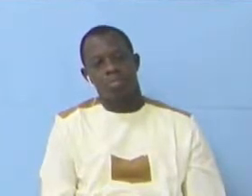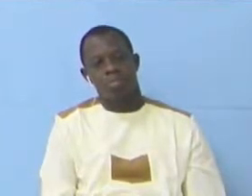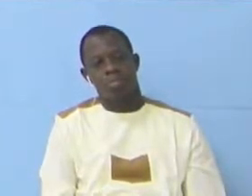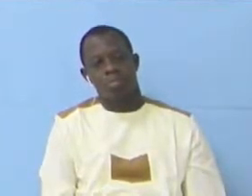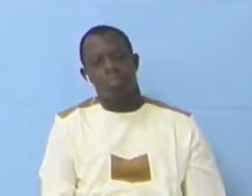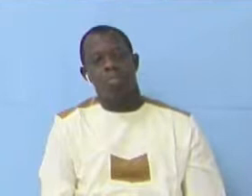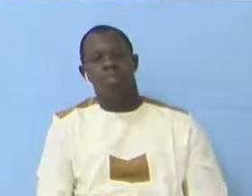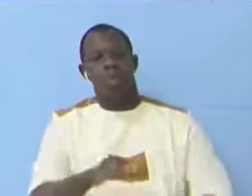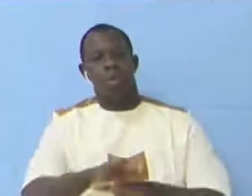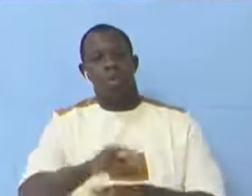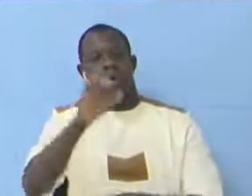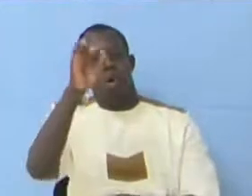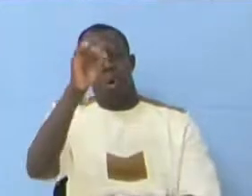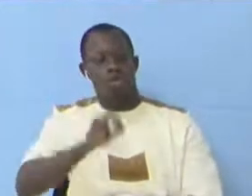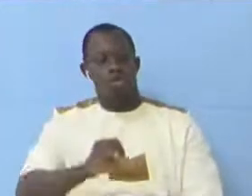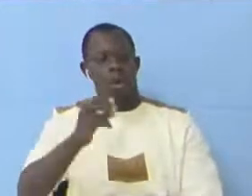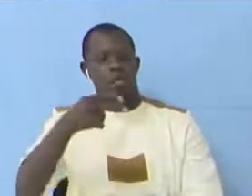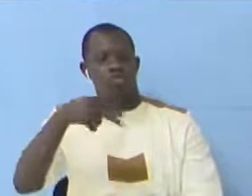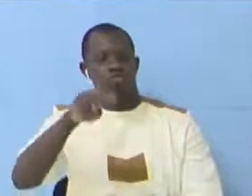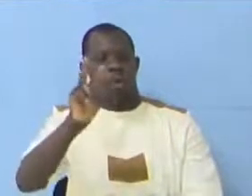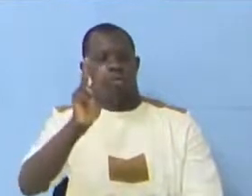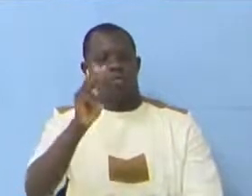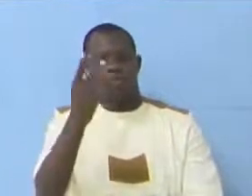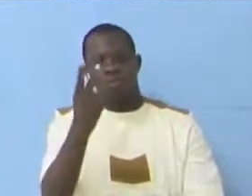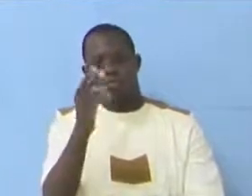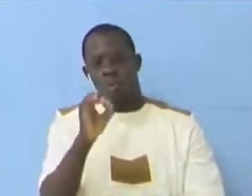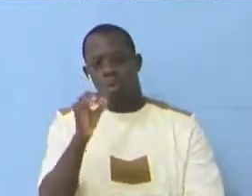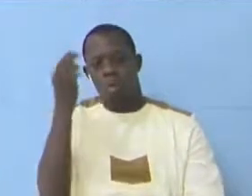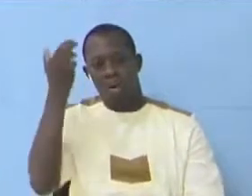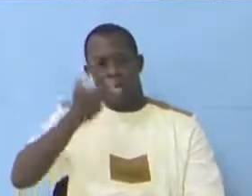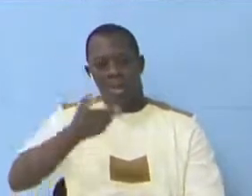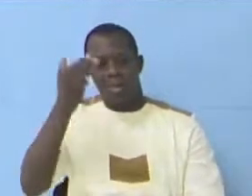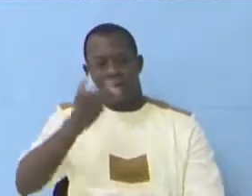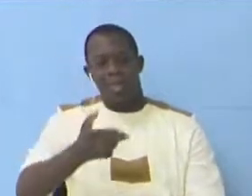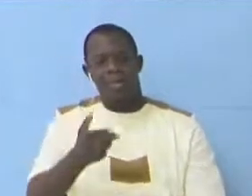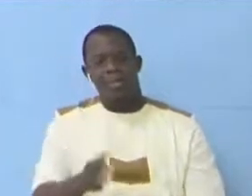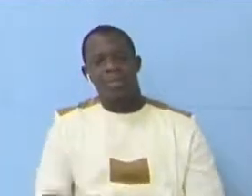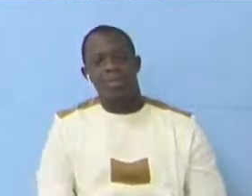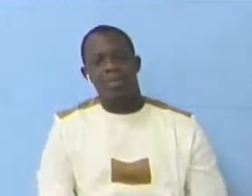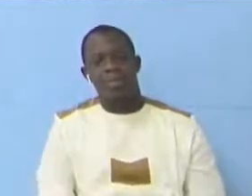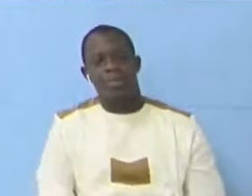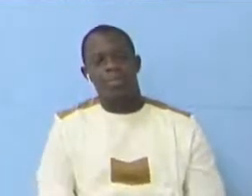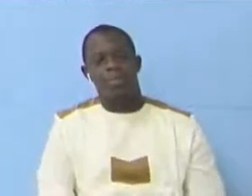On October 12th, 2019,